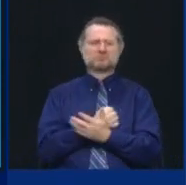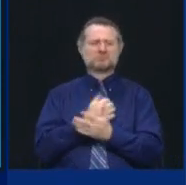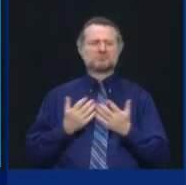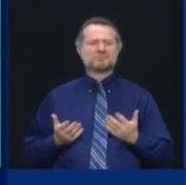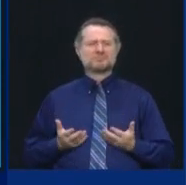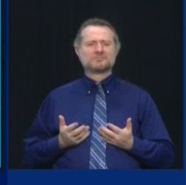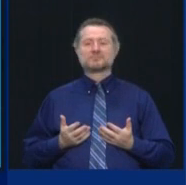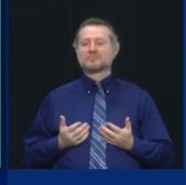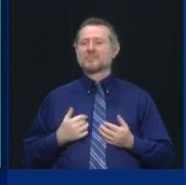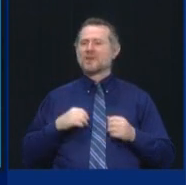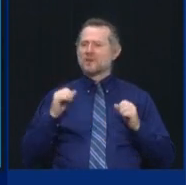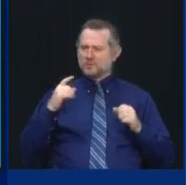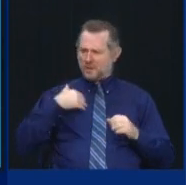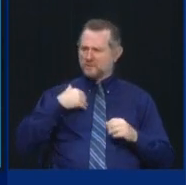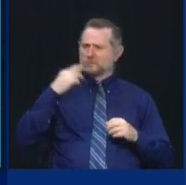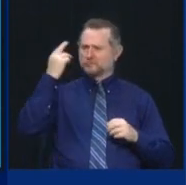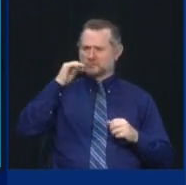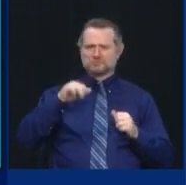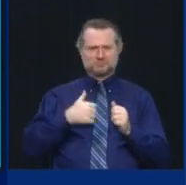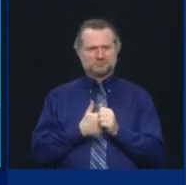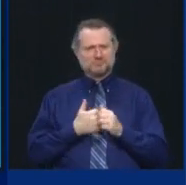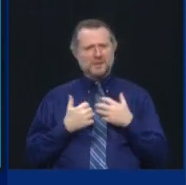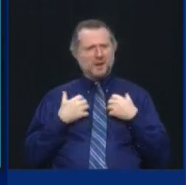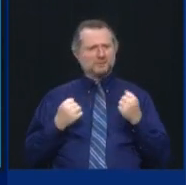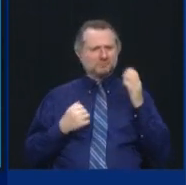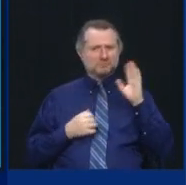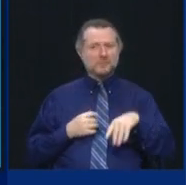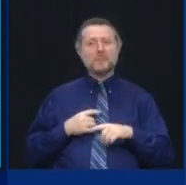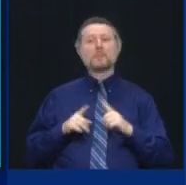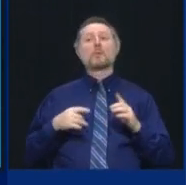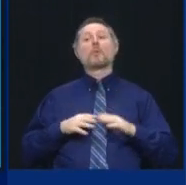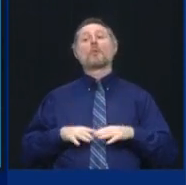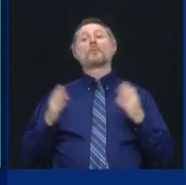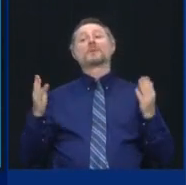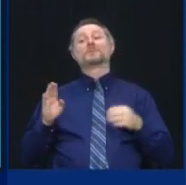health reasons, but